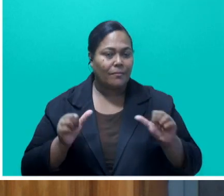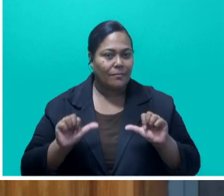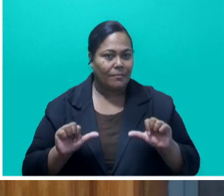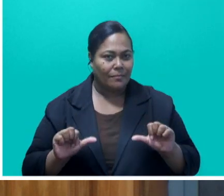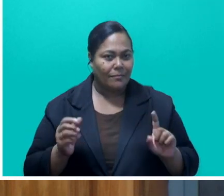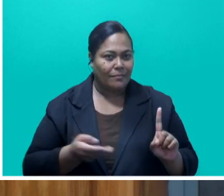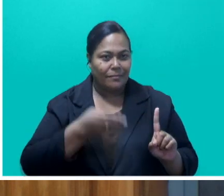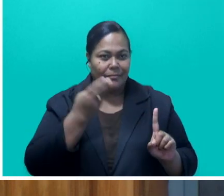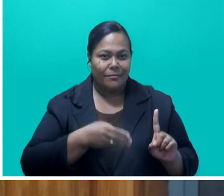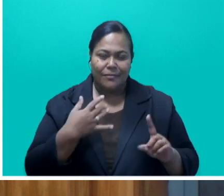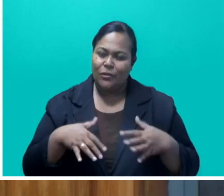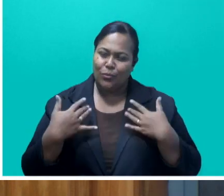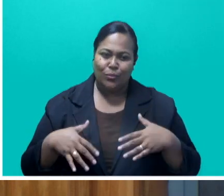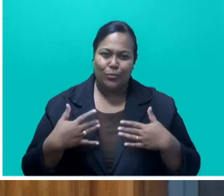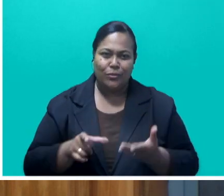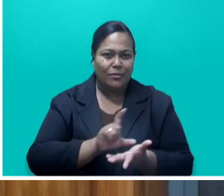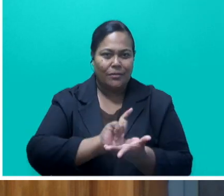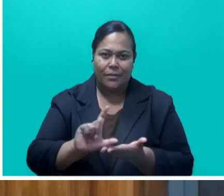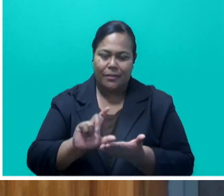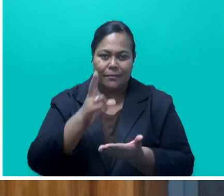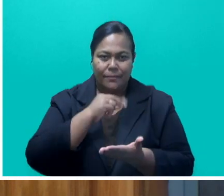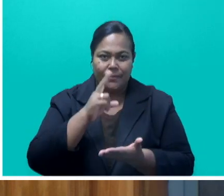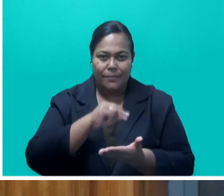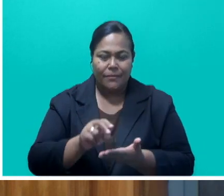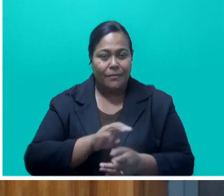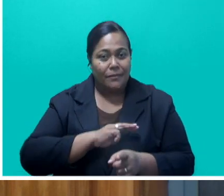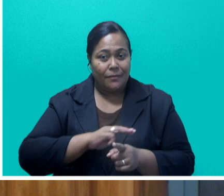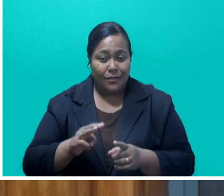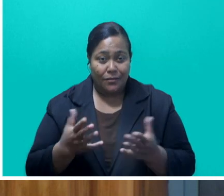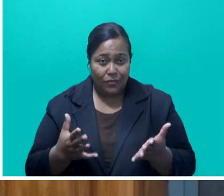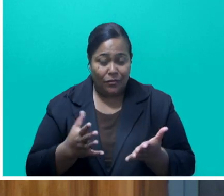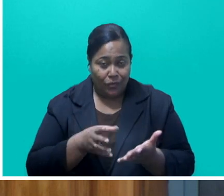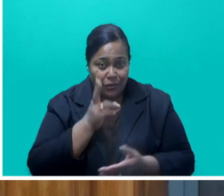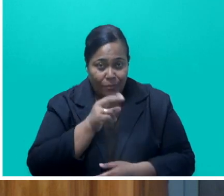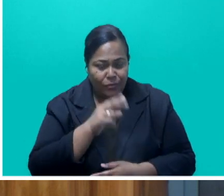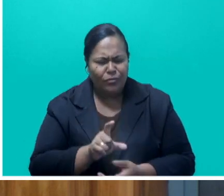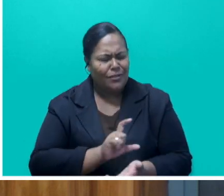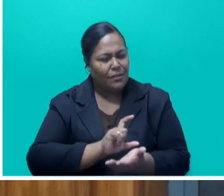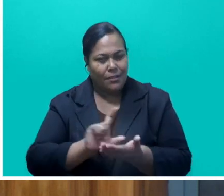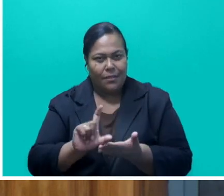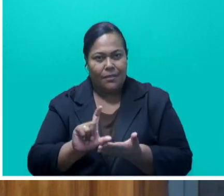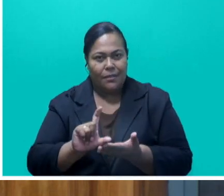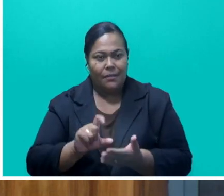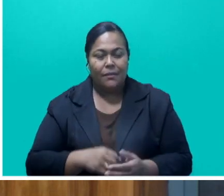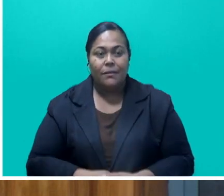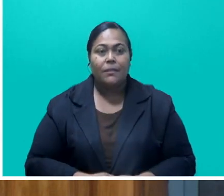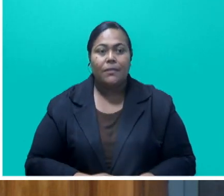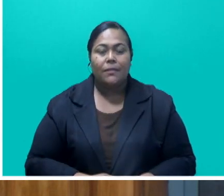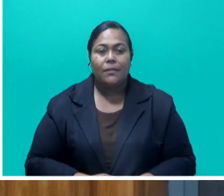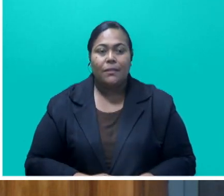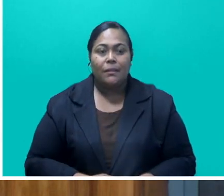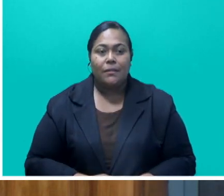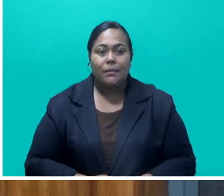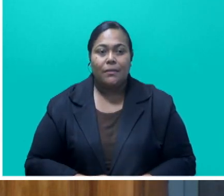gracious and well-articulated address. The message in the address was clear and assured us that we must